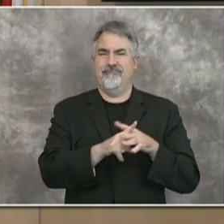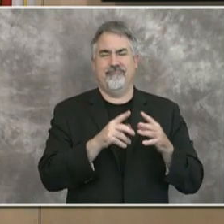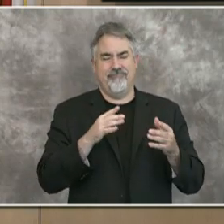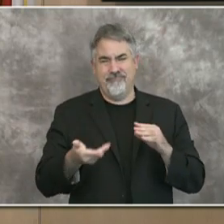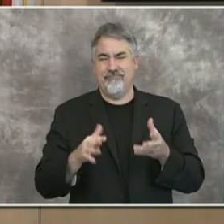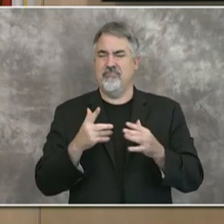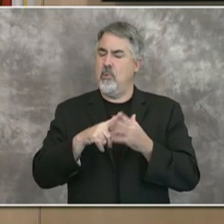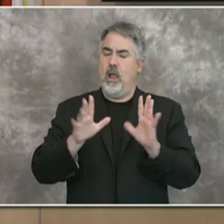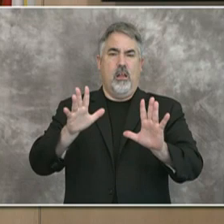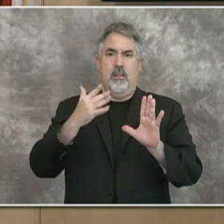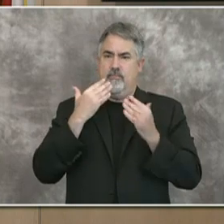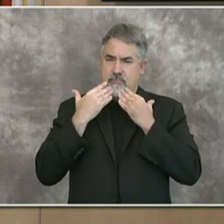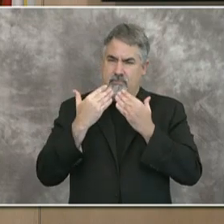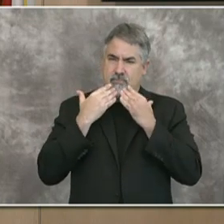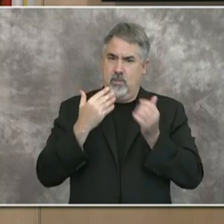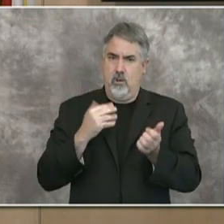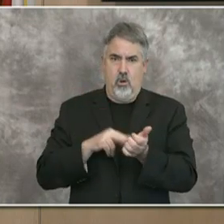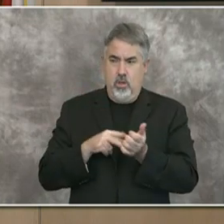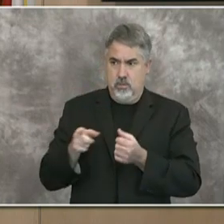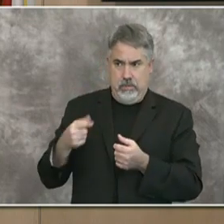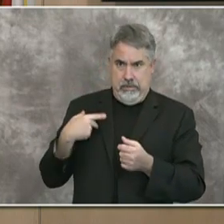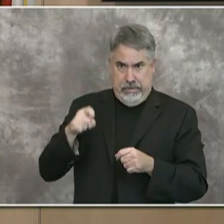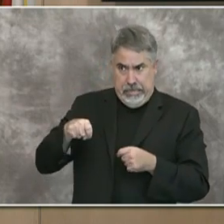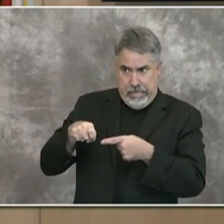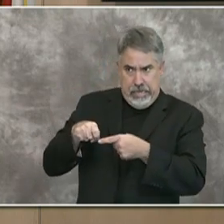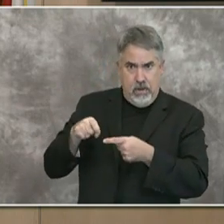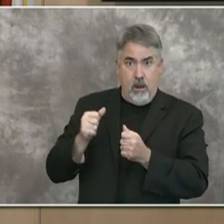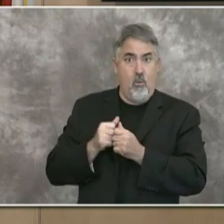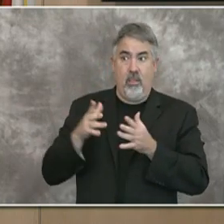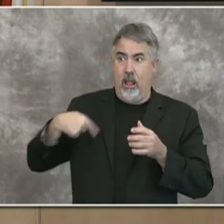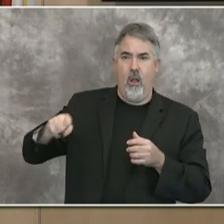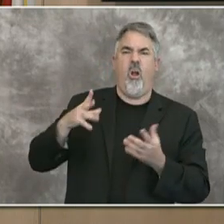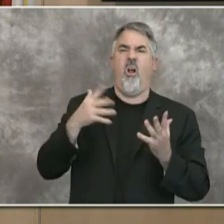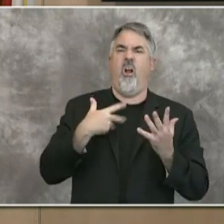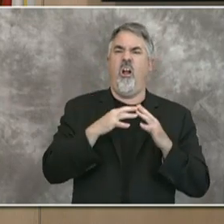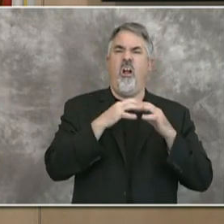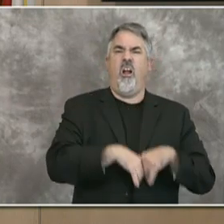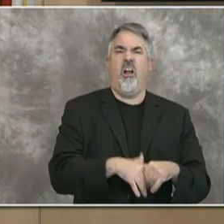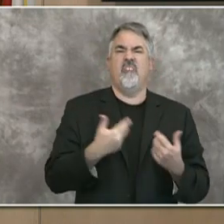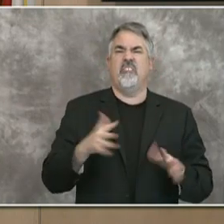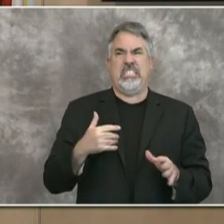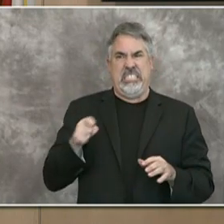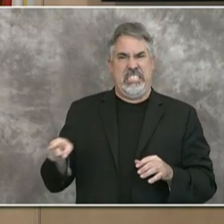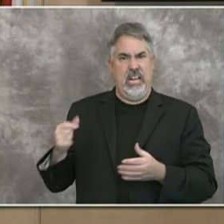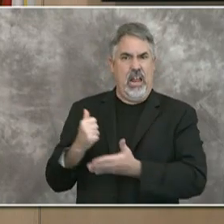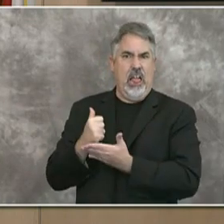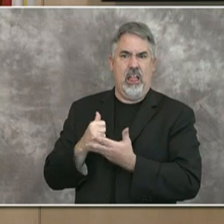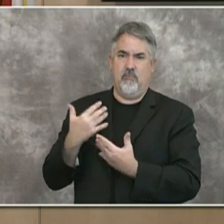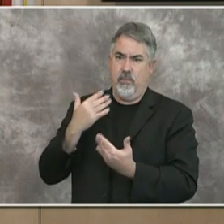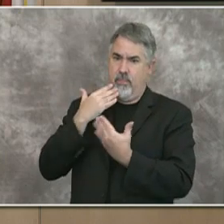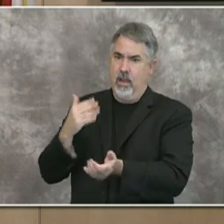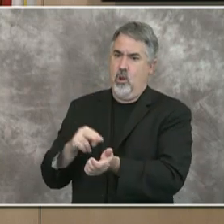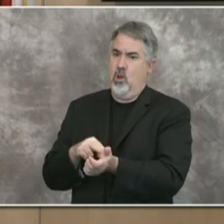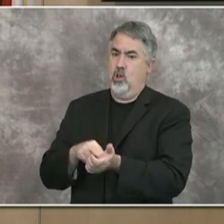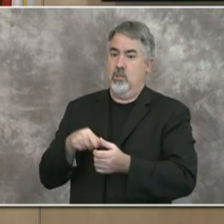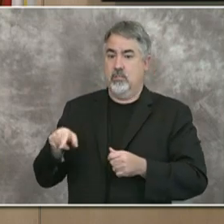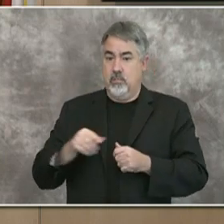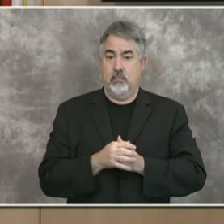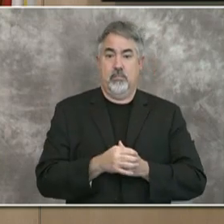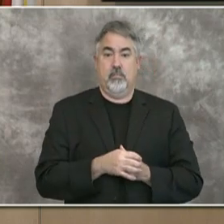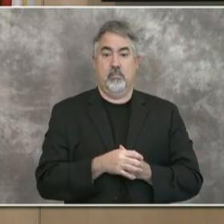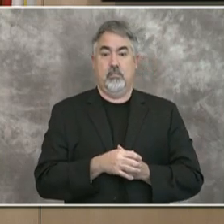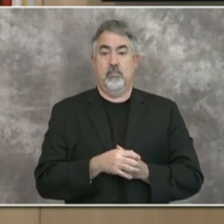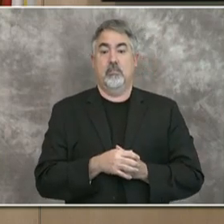not possibly be greater than it is in the time that we are going through. You often hear the phrase that not every hero wears capes, but in this